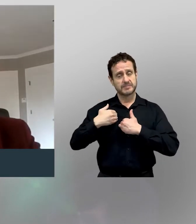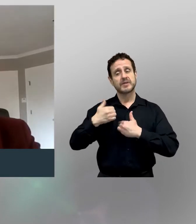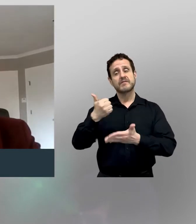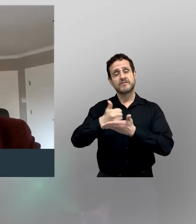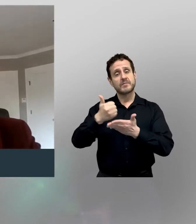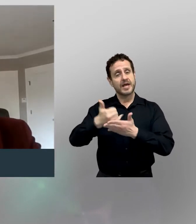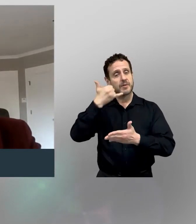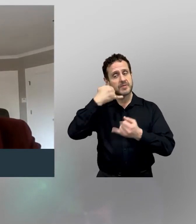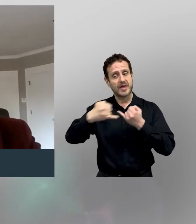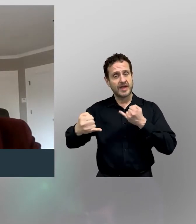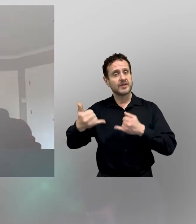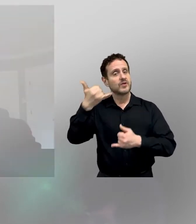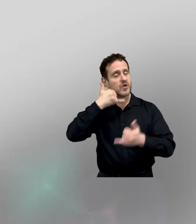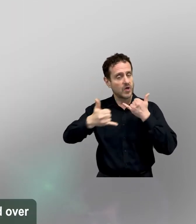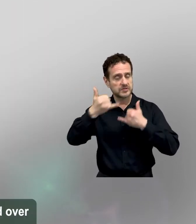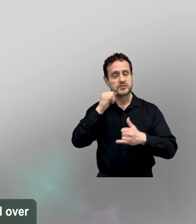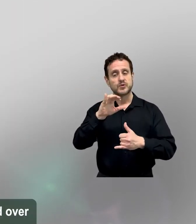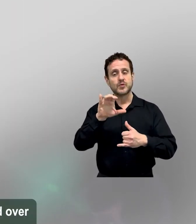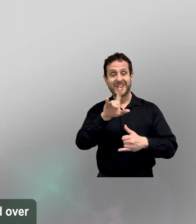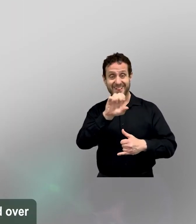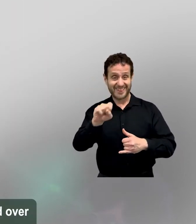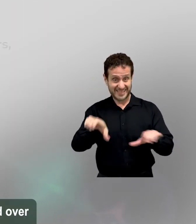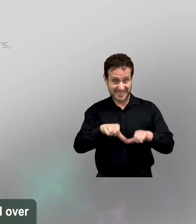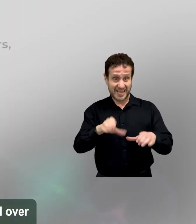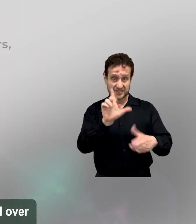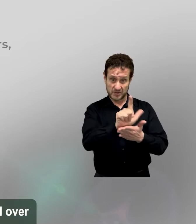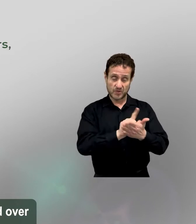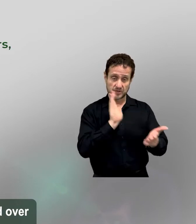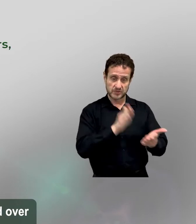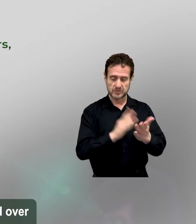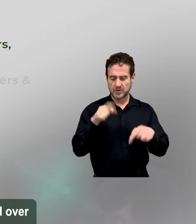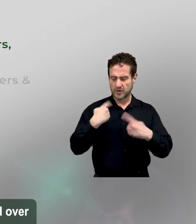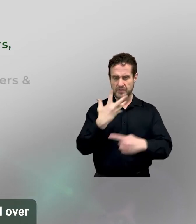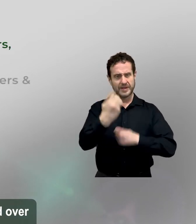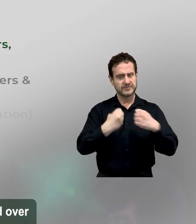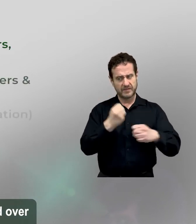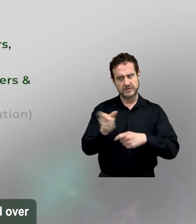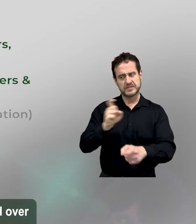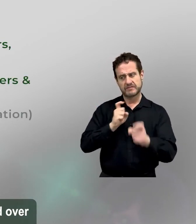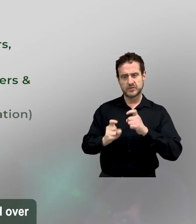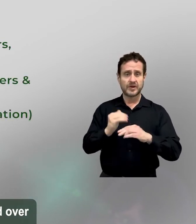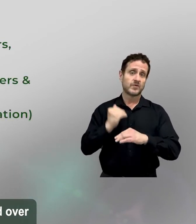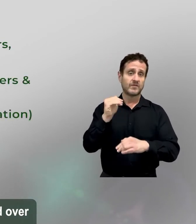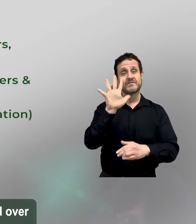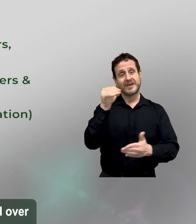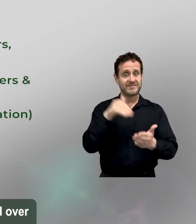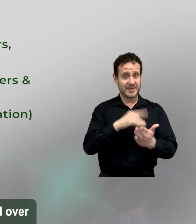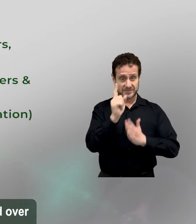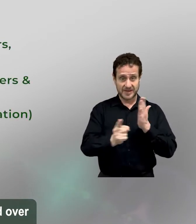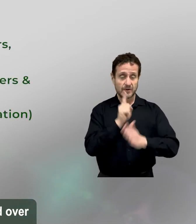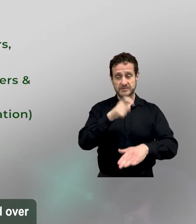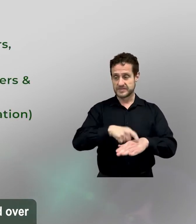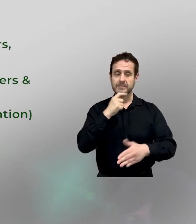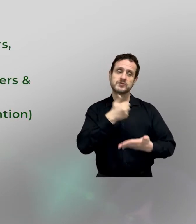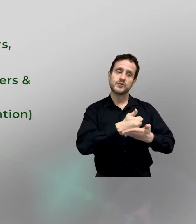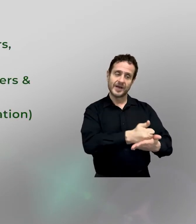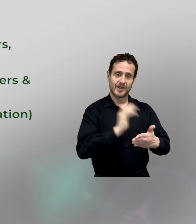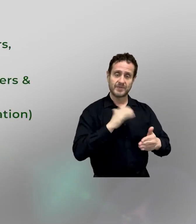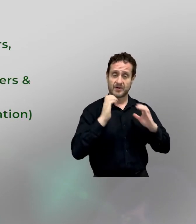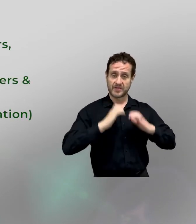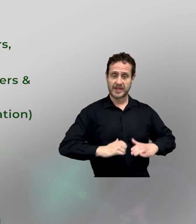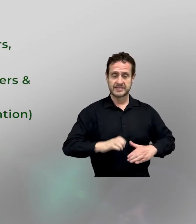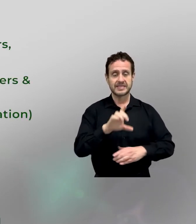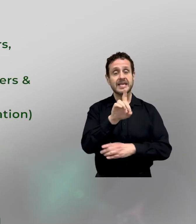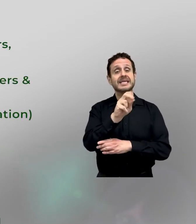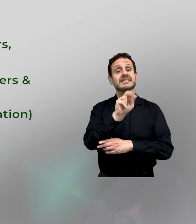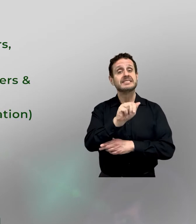class action litigation. In the last 5 years, Kirkland attorneys have donated over 5,000 hours of time to our clients.